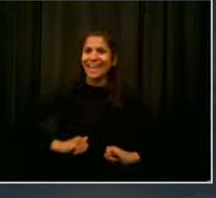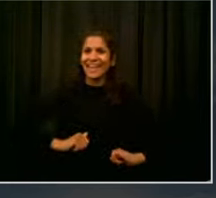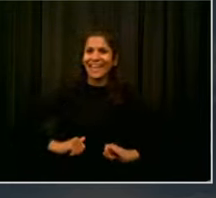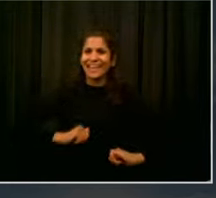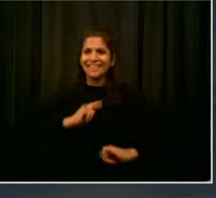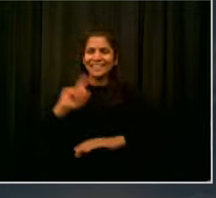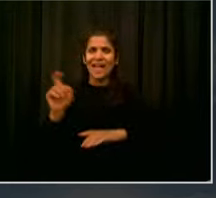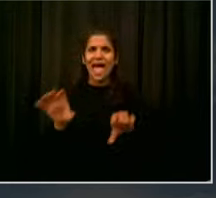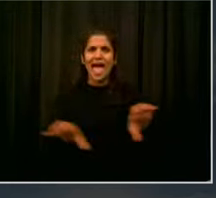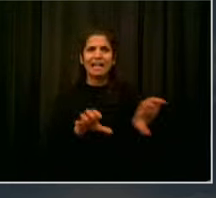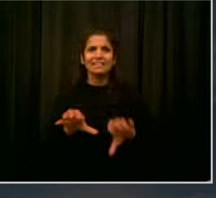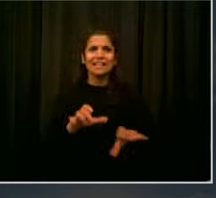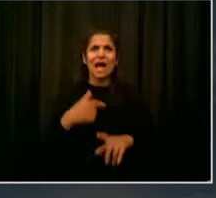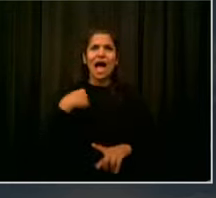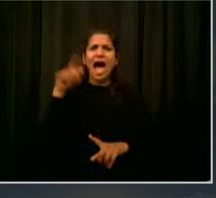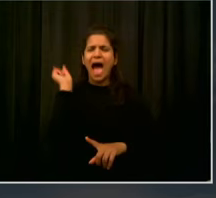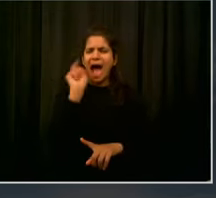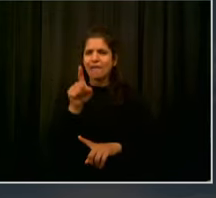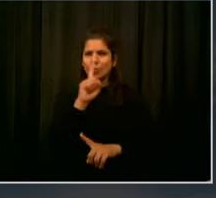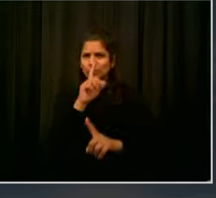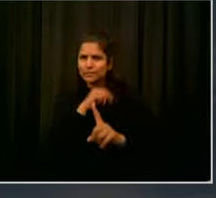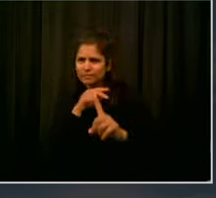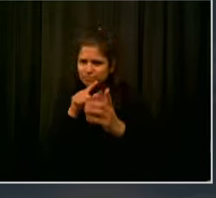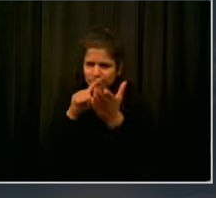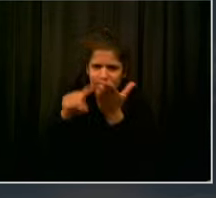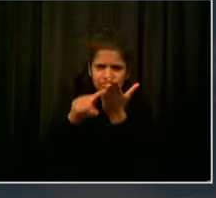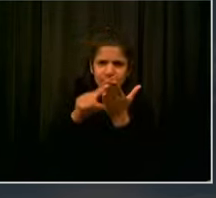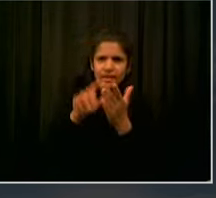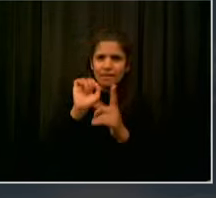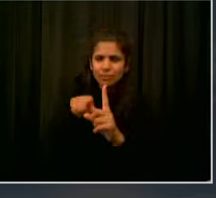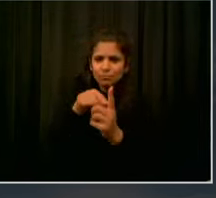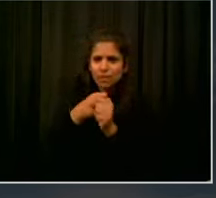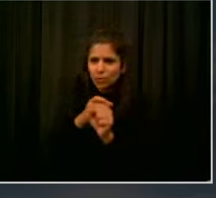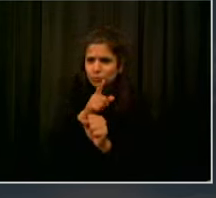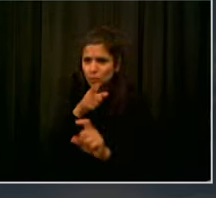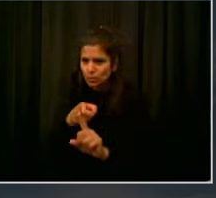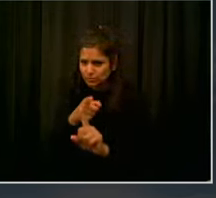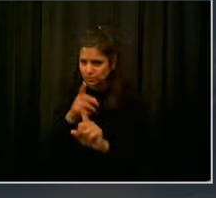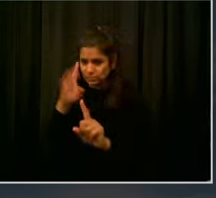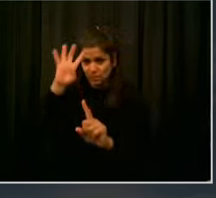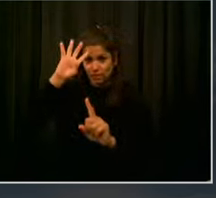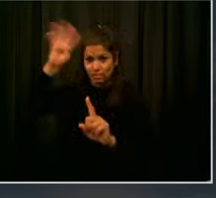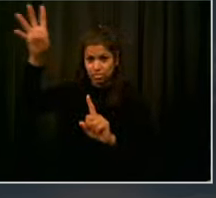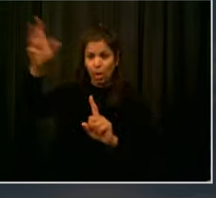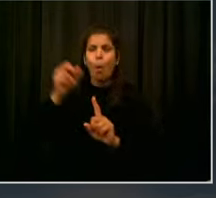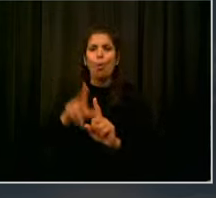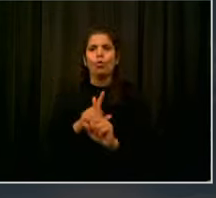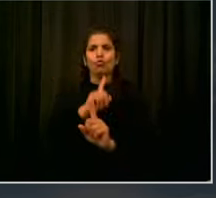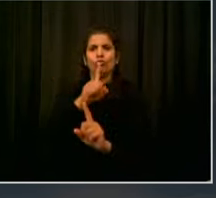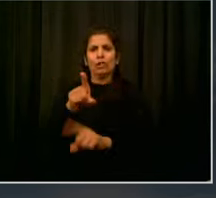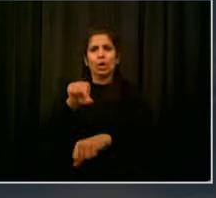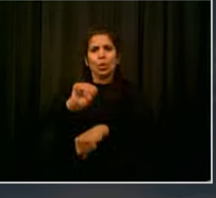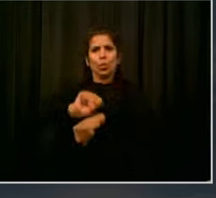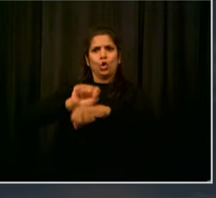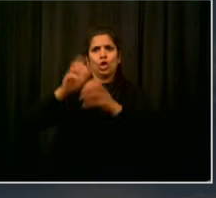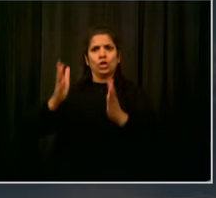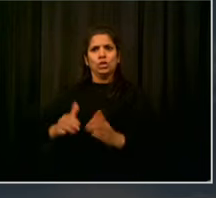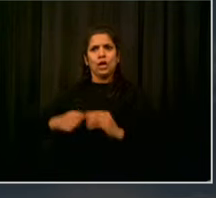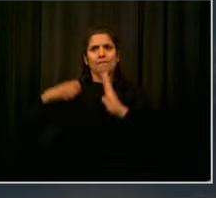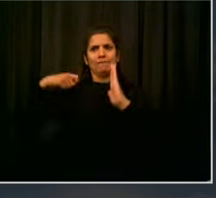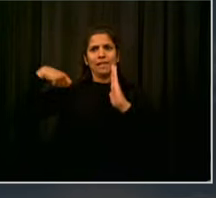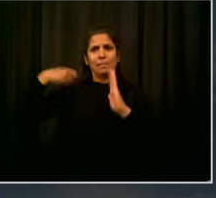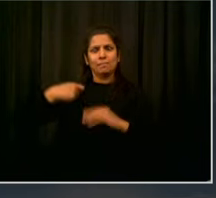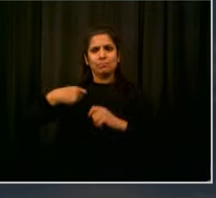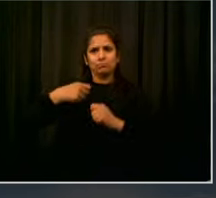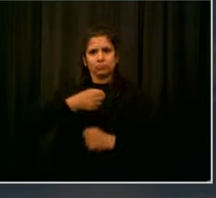not perfect. We do the best we can in the situation. And whether it's essential workers or press, you know, the reality is,